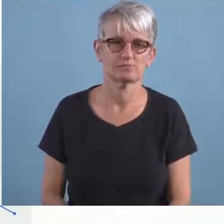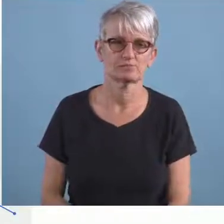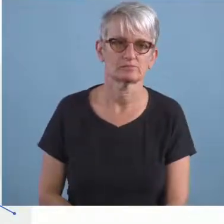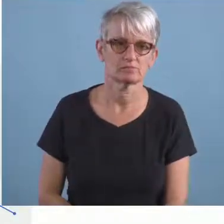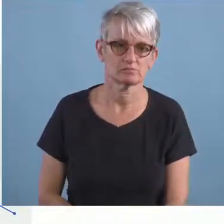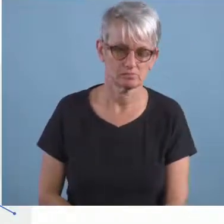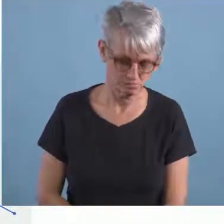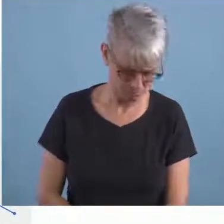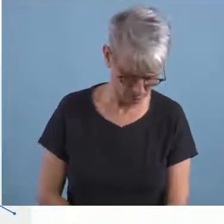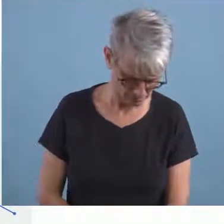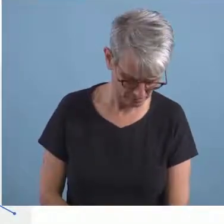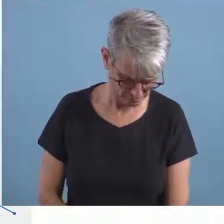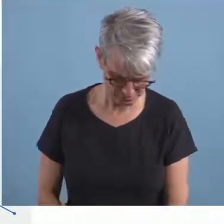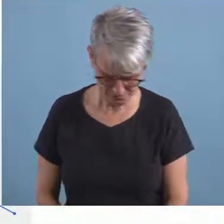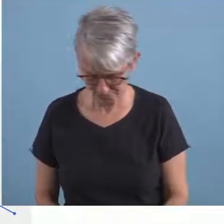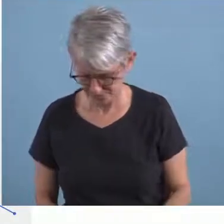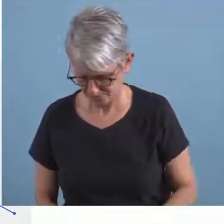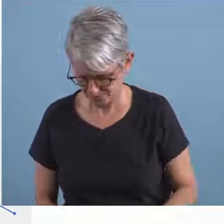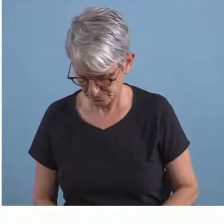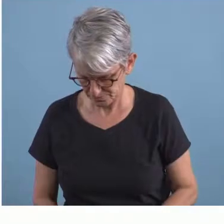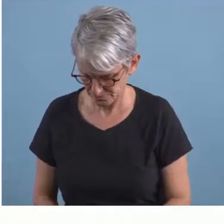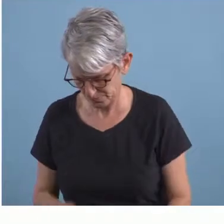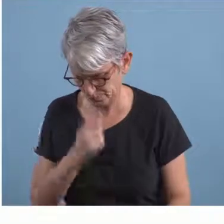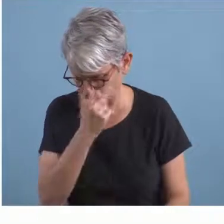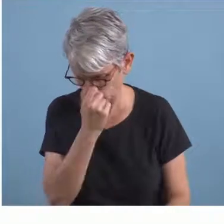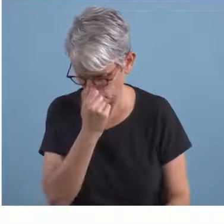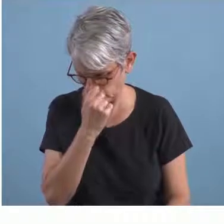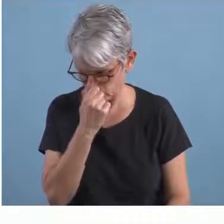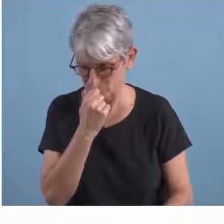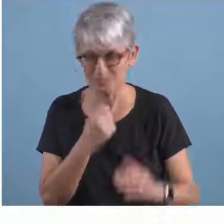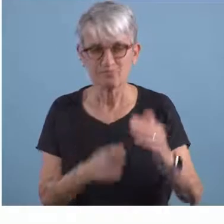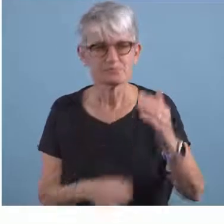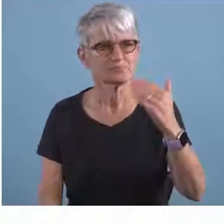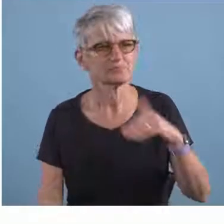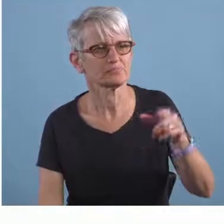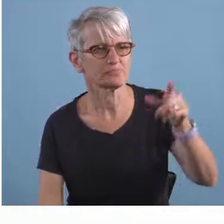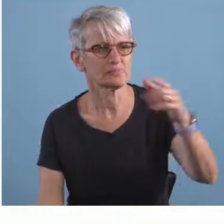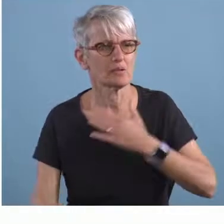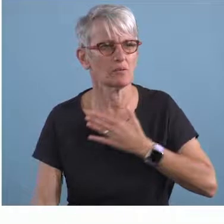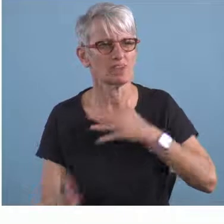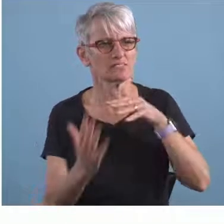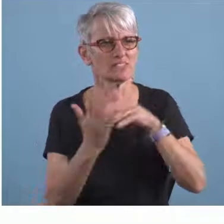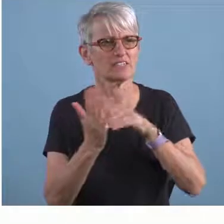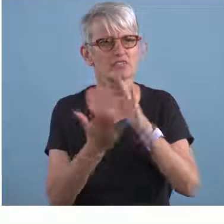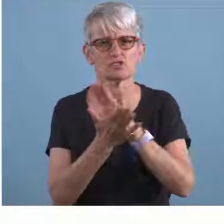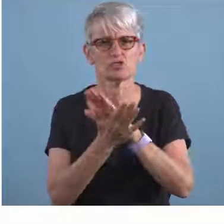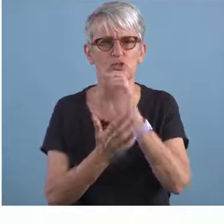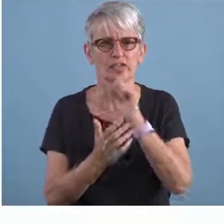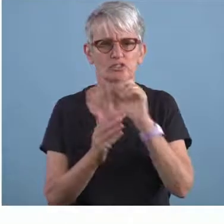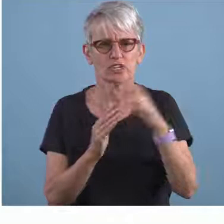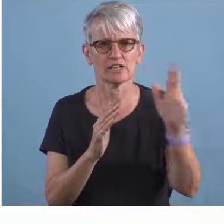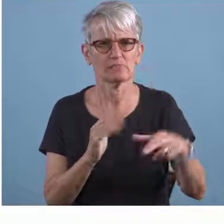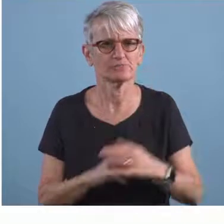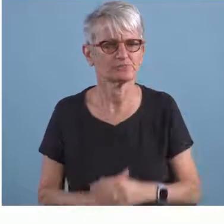So some school age outcomes in the next slide. For my study here that I'm involved in, it's